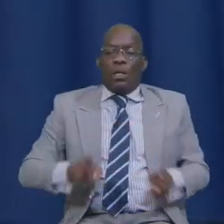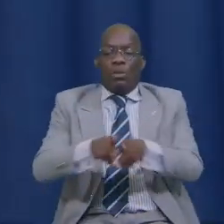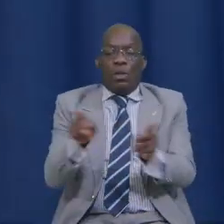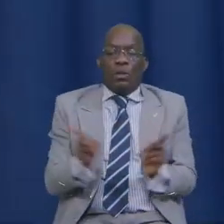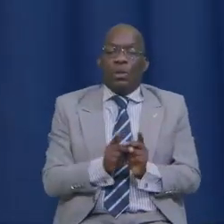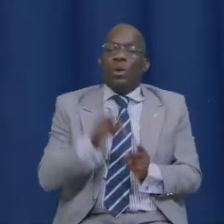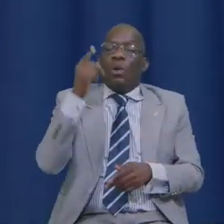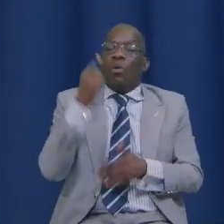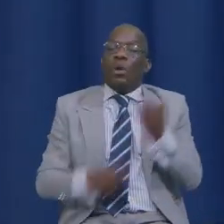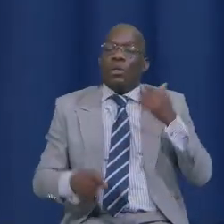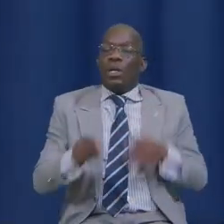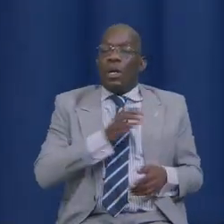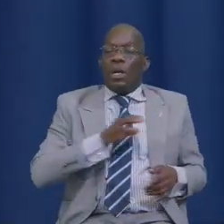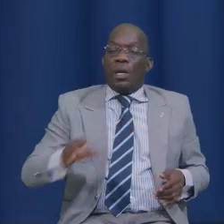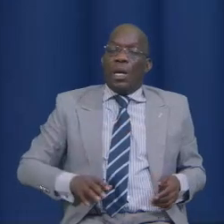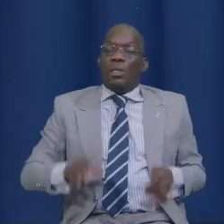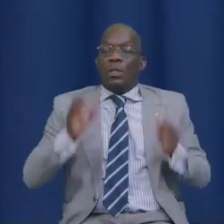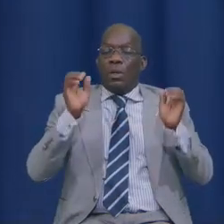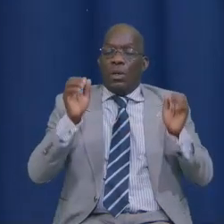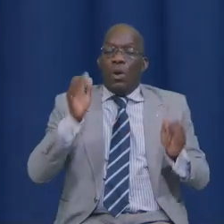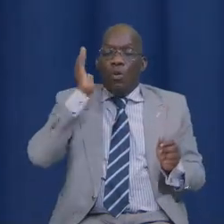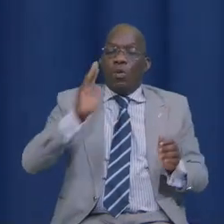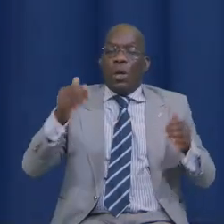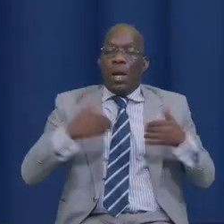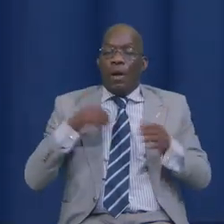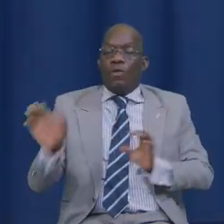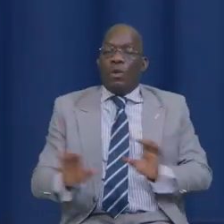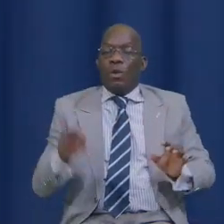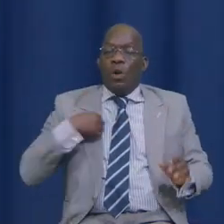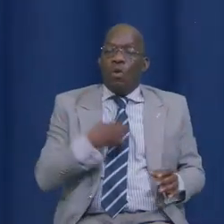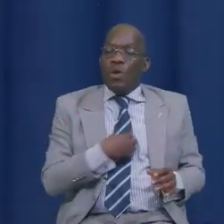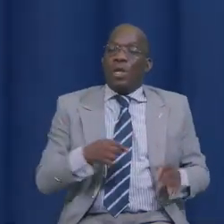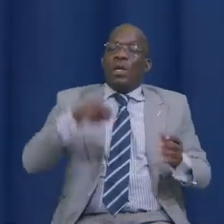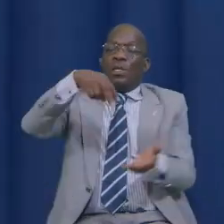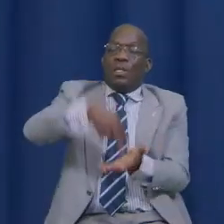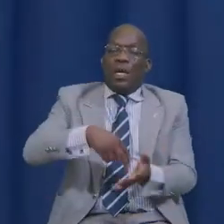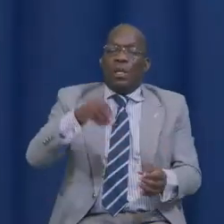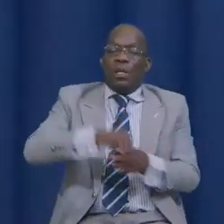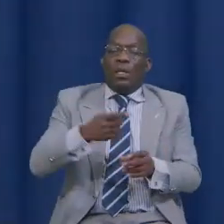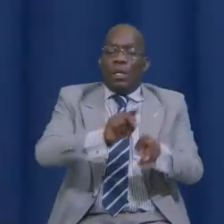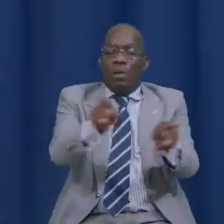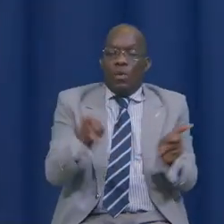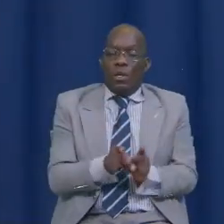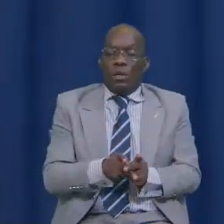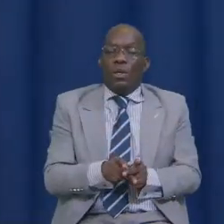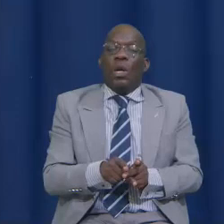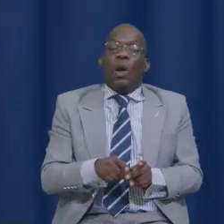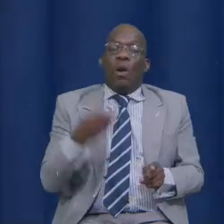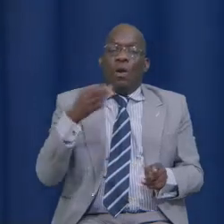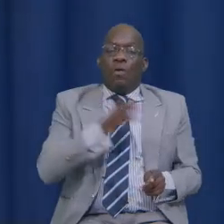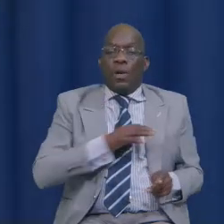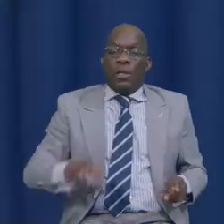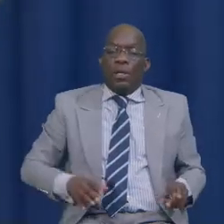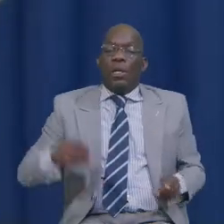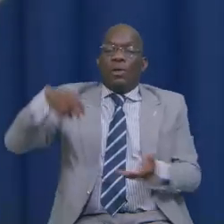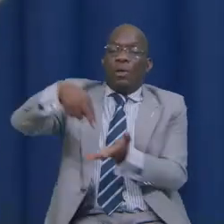would have done. We are now standing in the place, in stead of Christ. In Christ